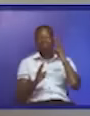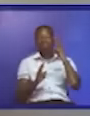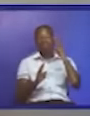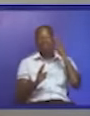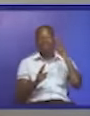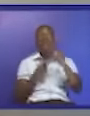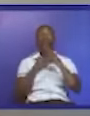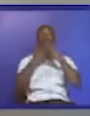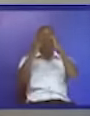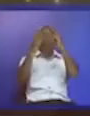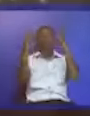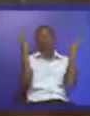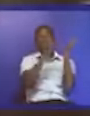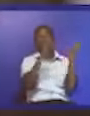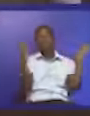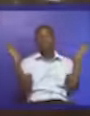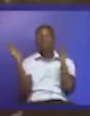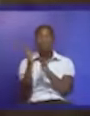1, 2, 3, shout Jesus.